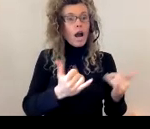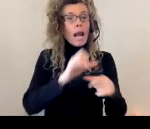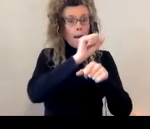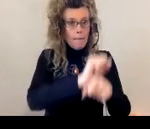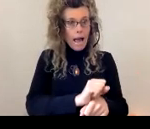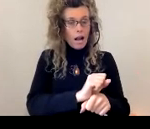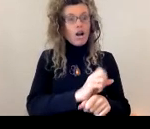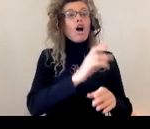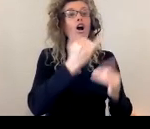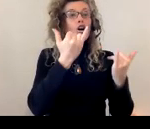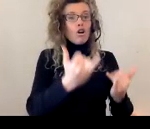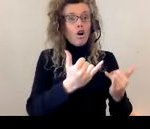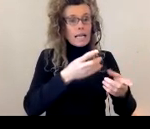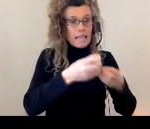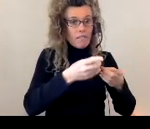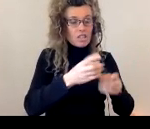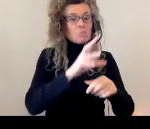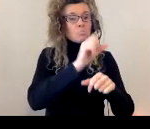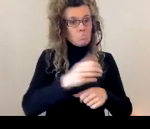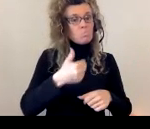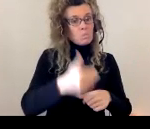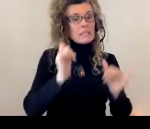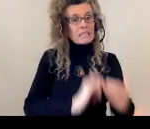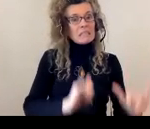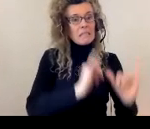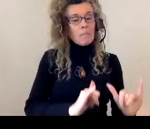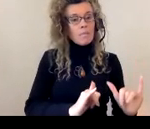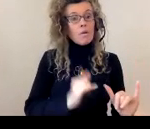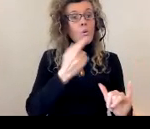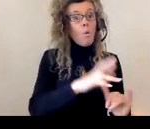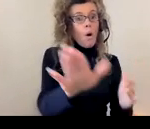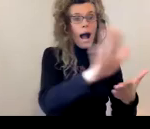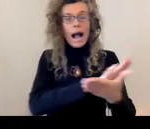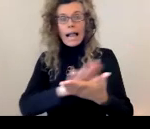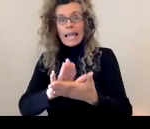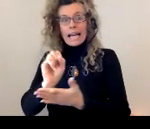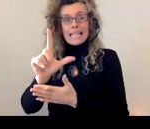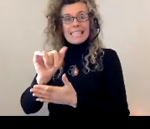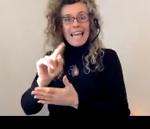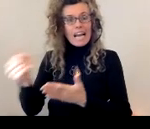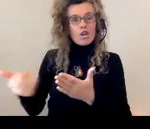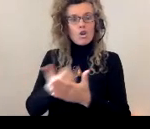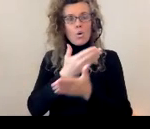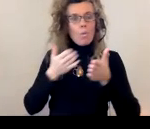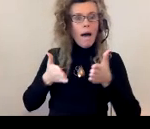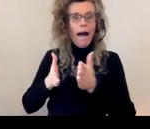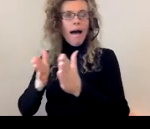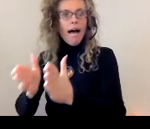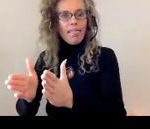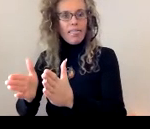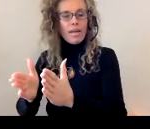current definitions, or a clean slate and a new path with